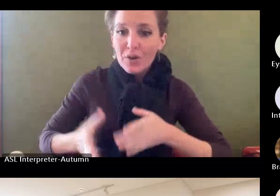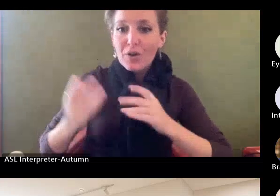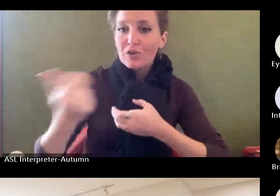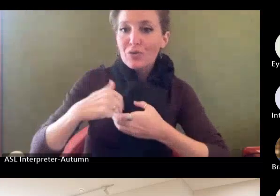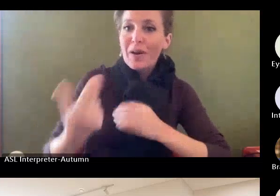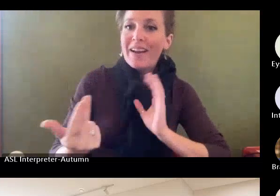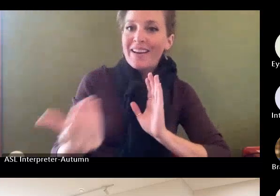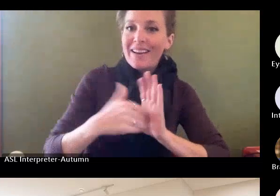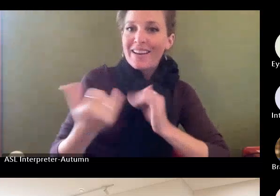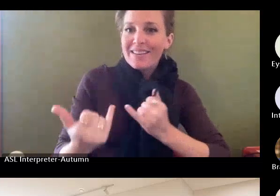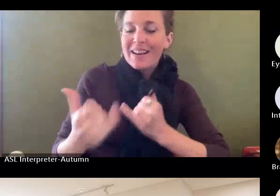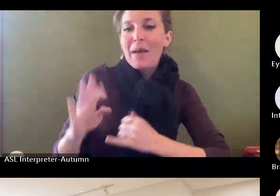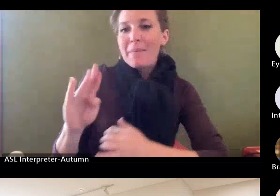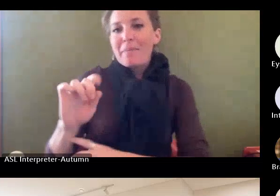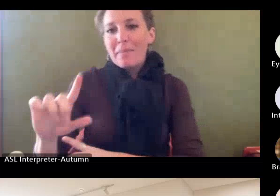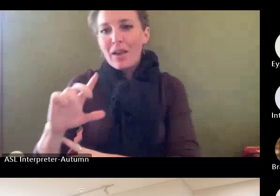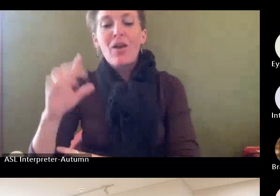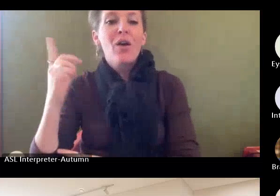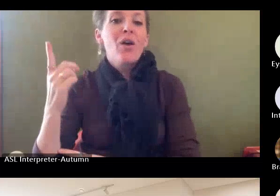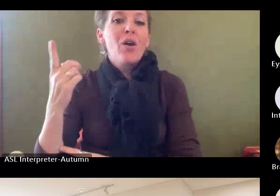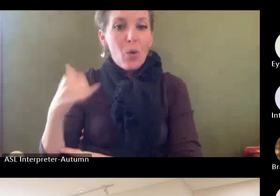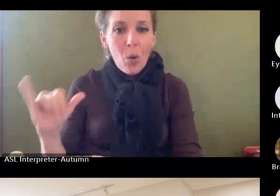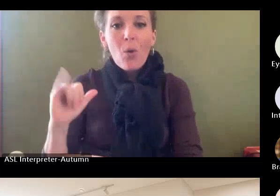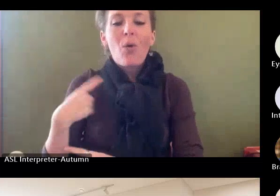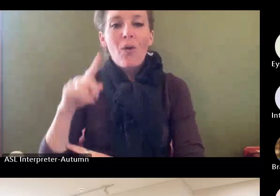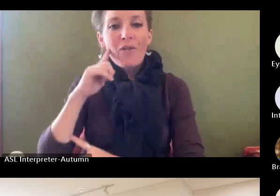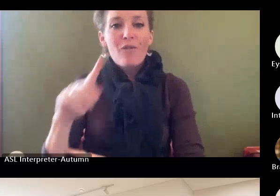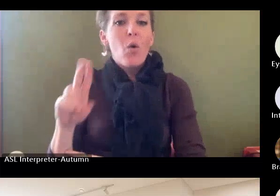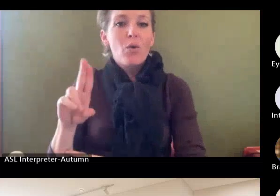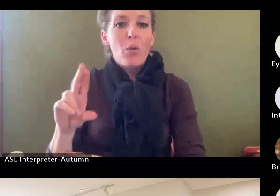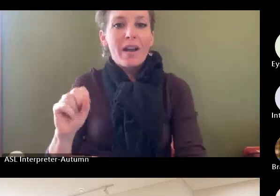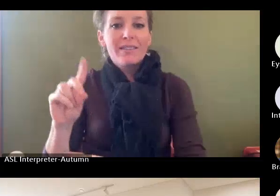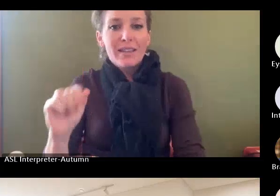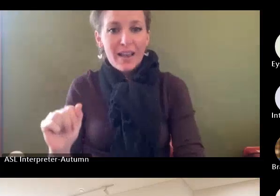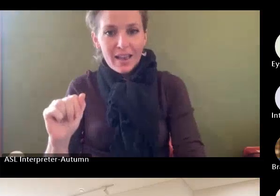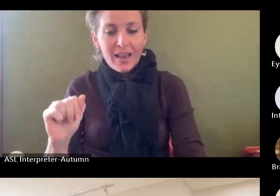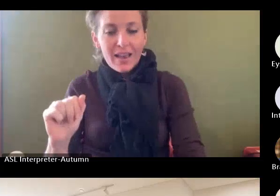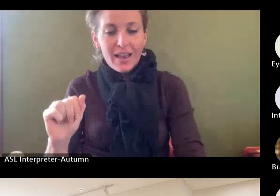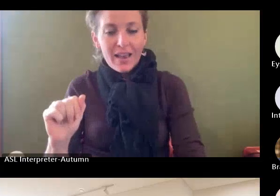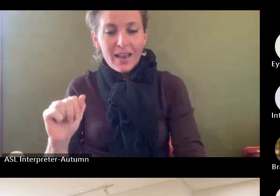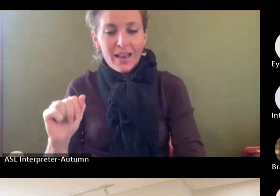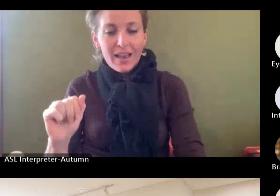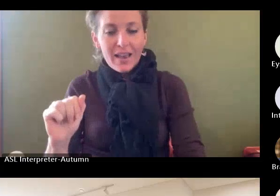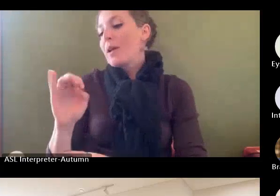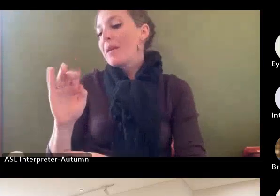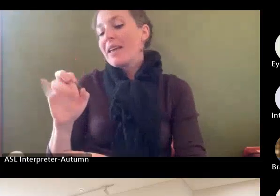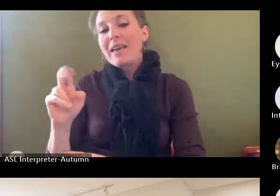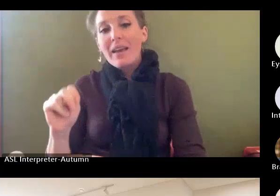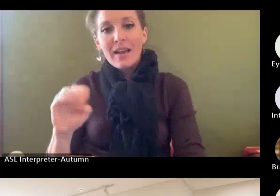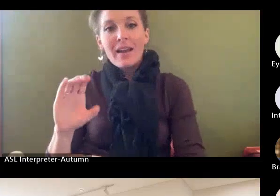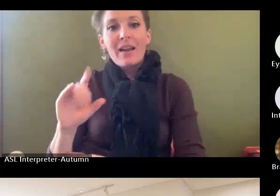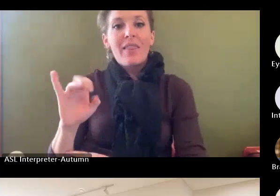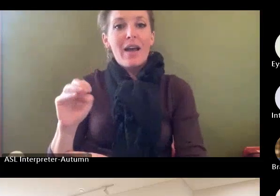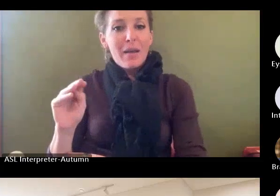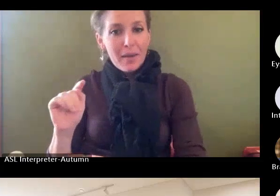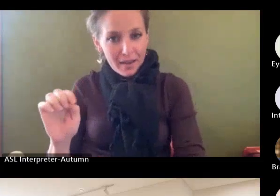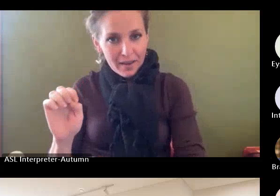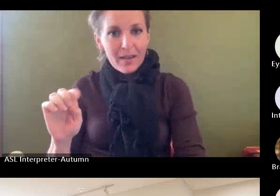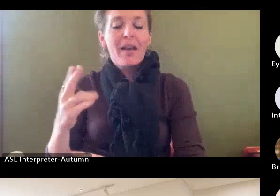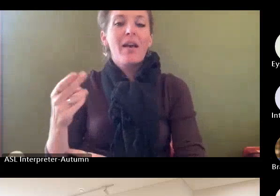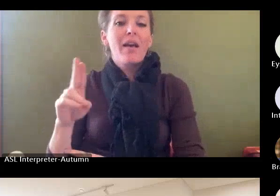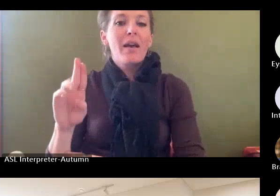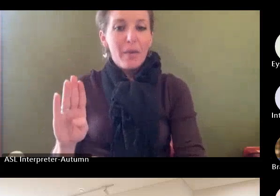Bill Gould, the director of USDA's Caribbean Climate Hub. We are excited to talk to you about some international resources we have available